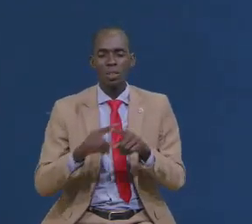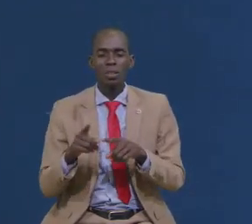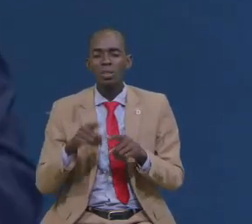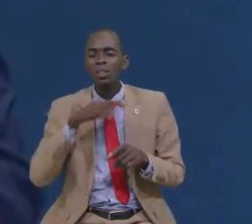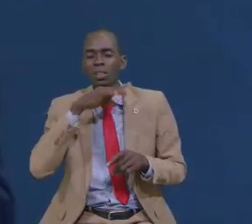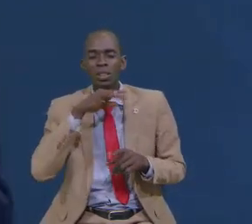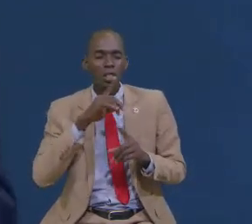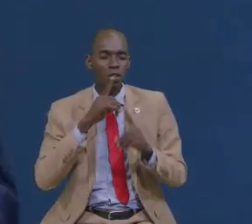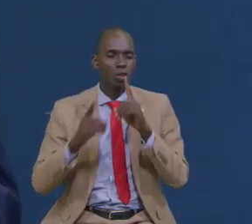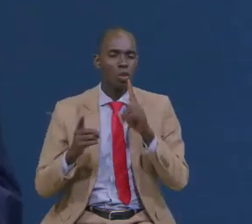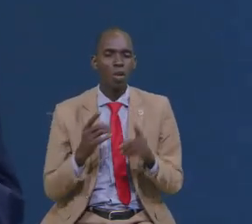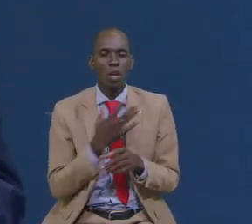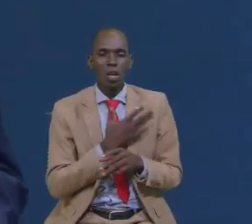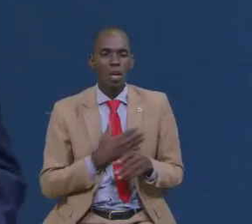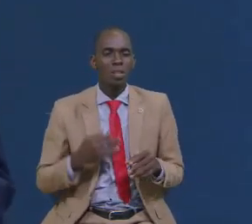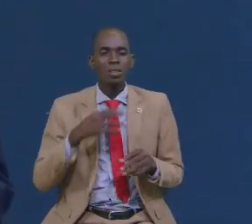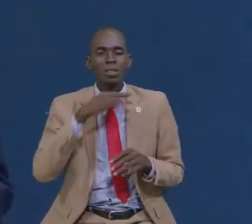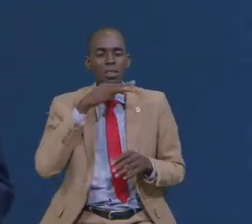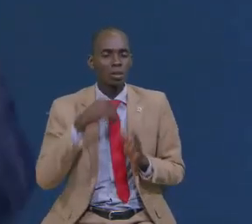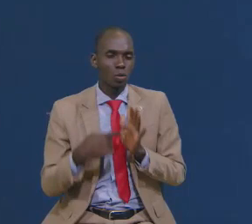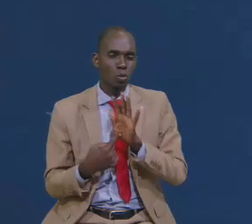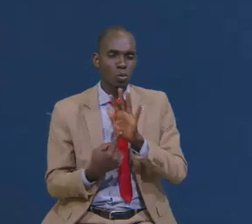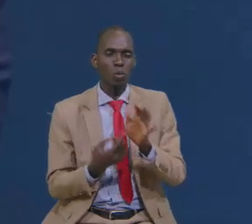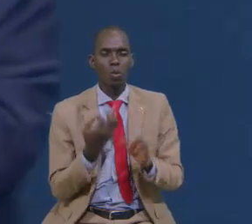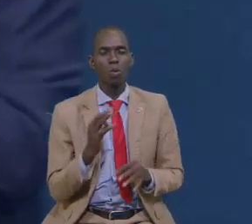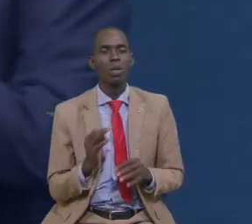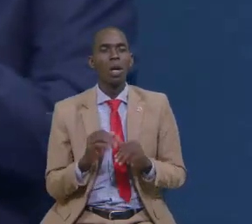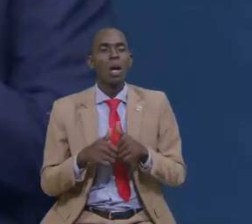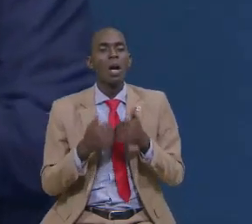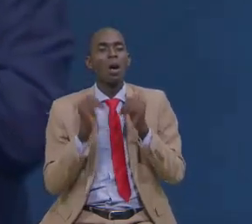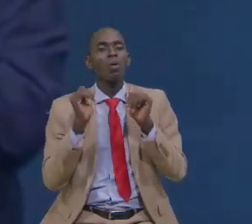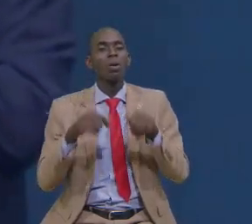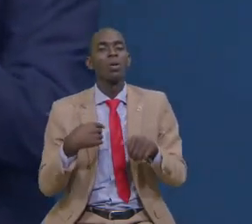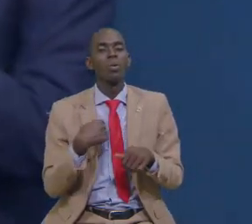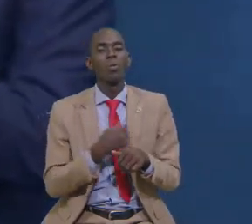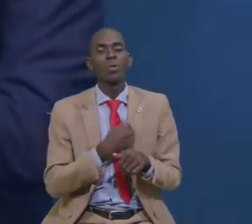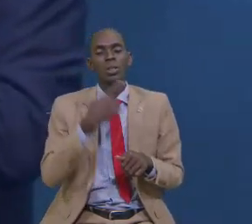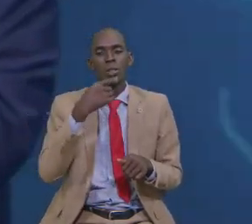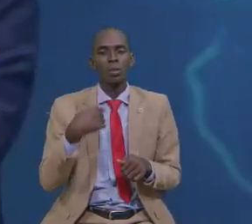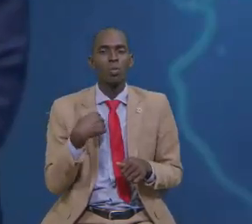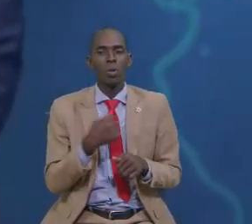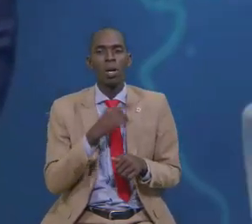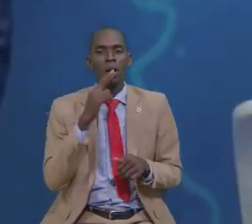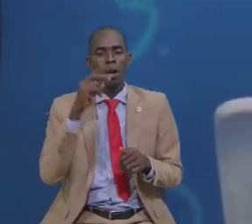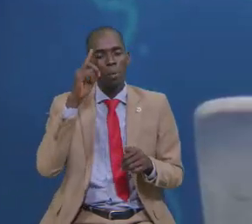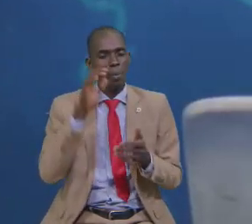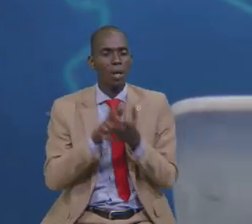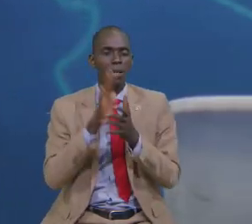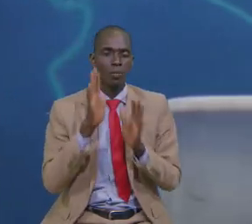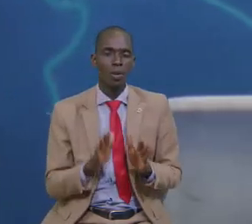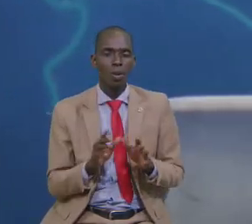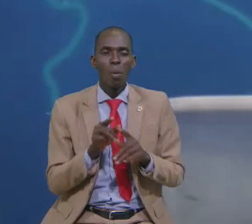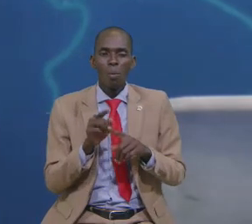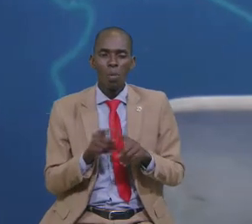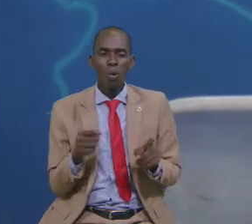that she disposition how can we say we're delivered but we're in now we know we're delivered when